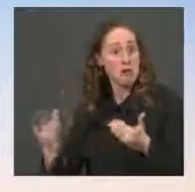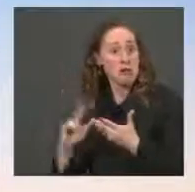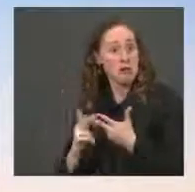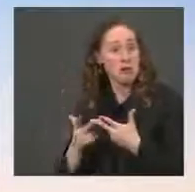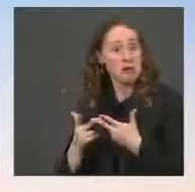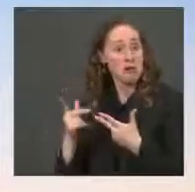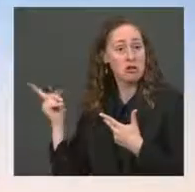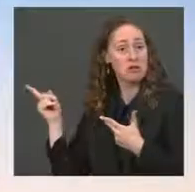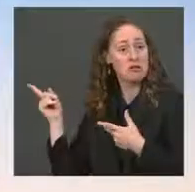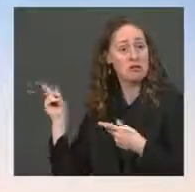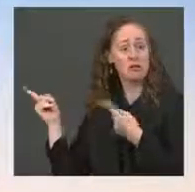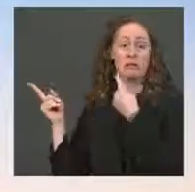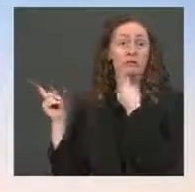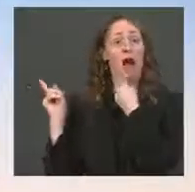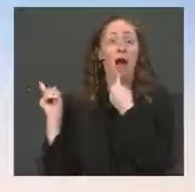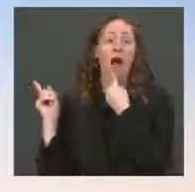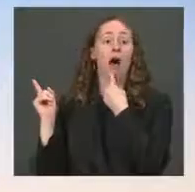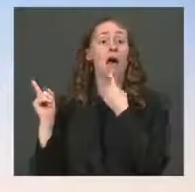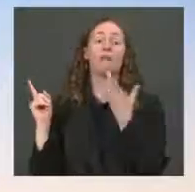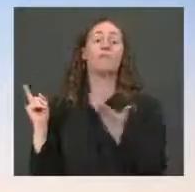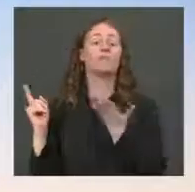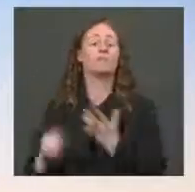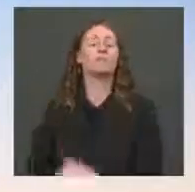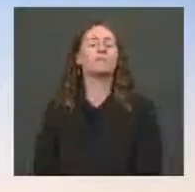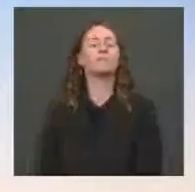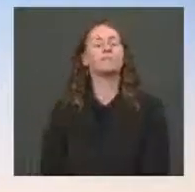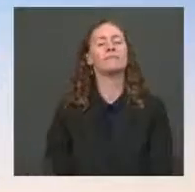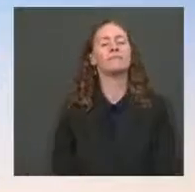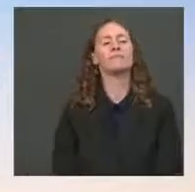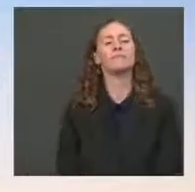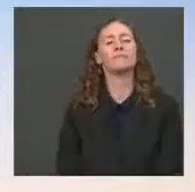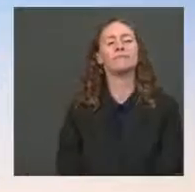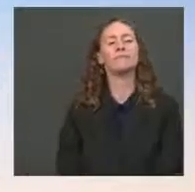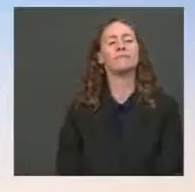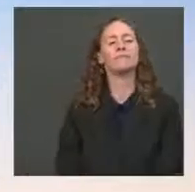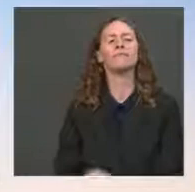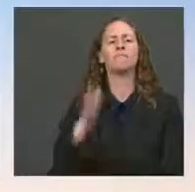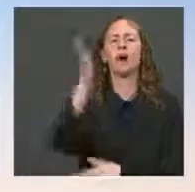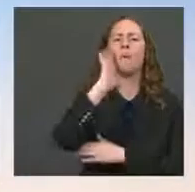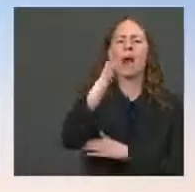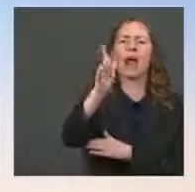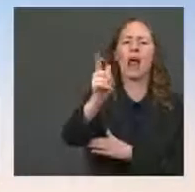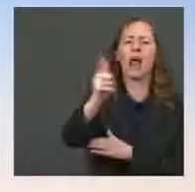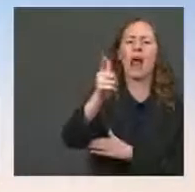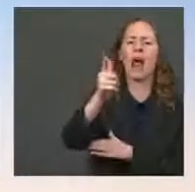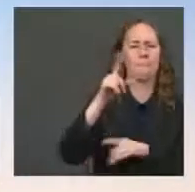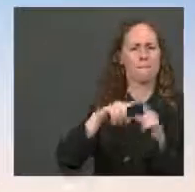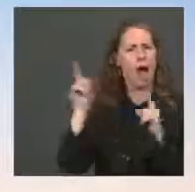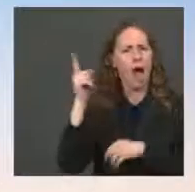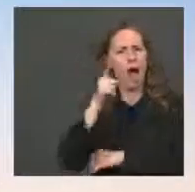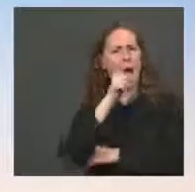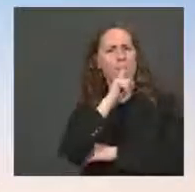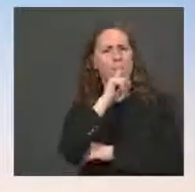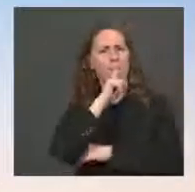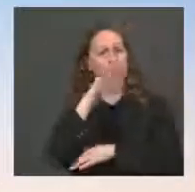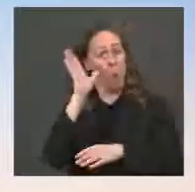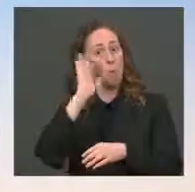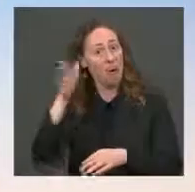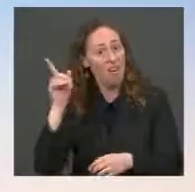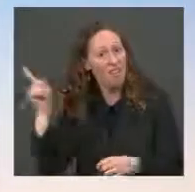would after, you know, some time after the recommendations, but he didn't elaborate. Is the president going to take the booster